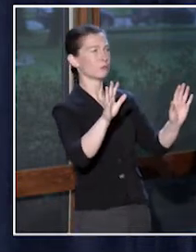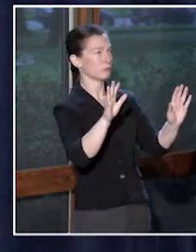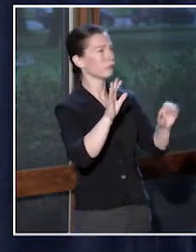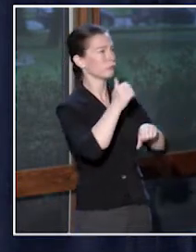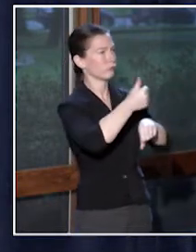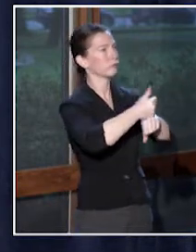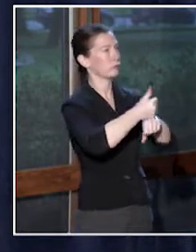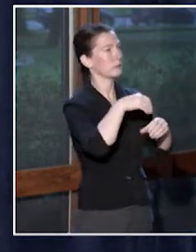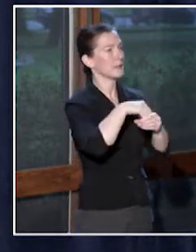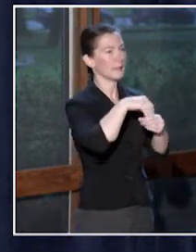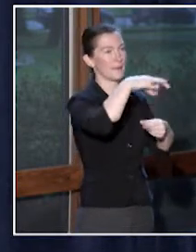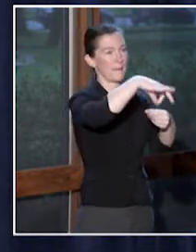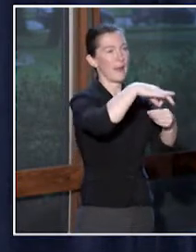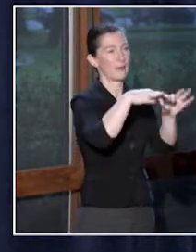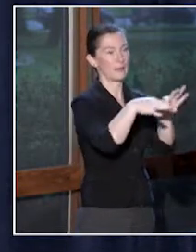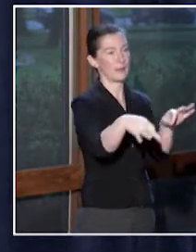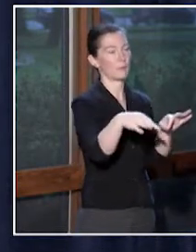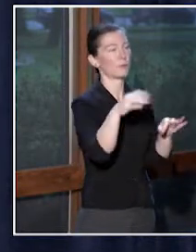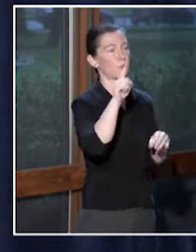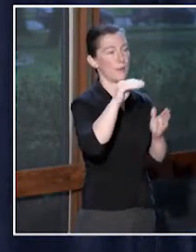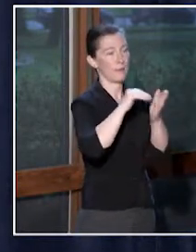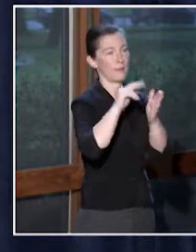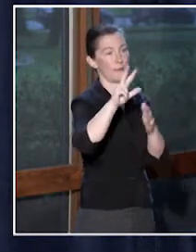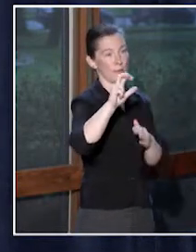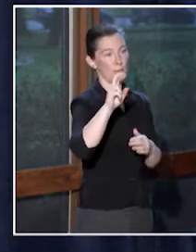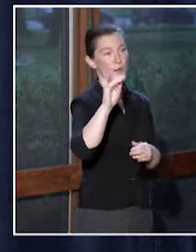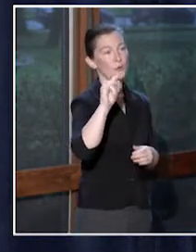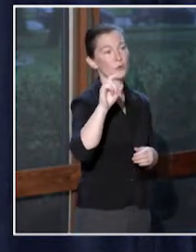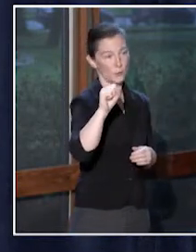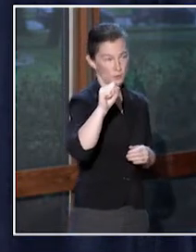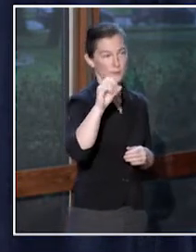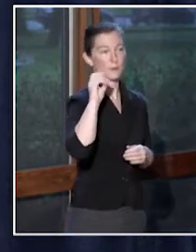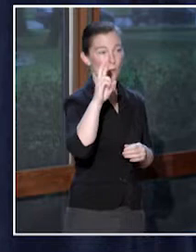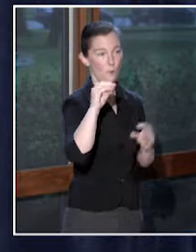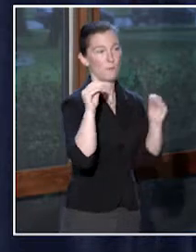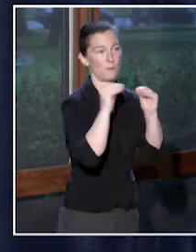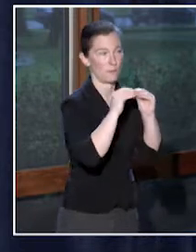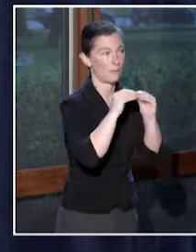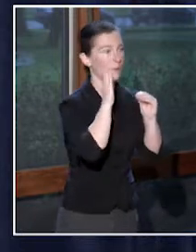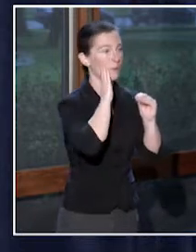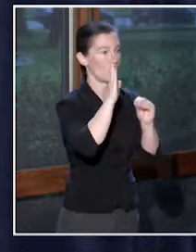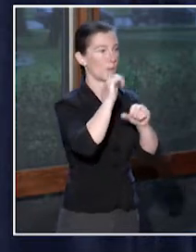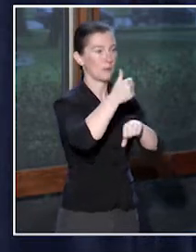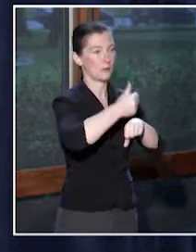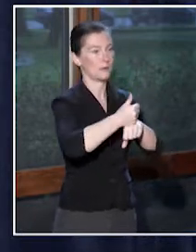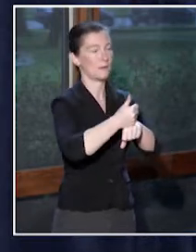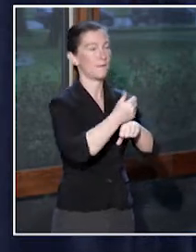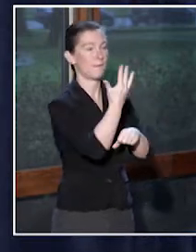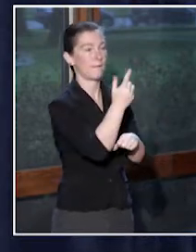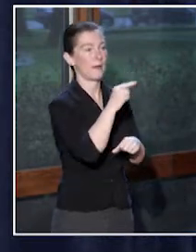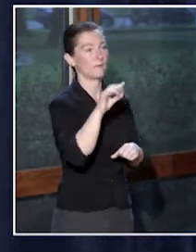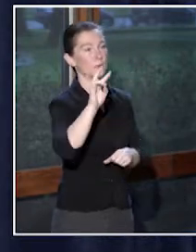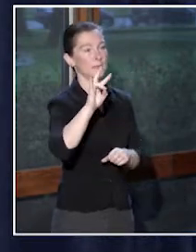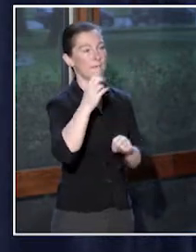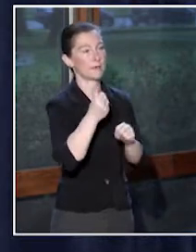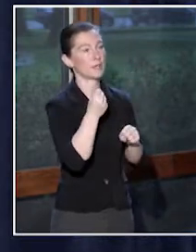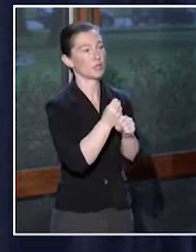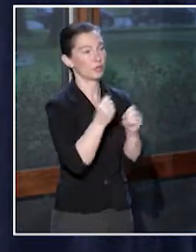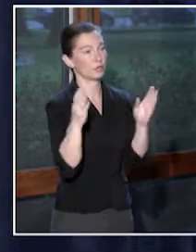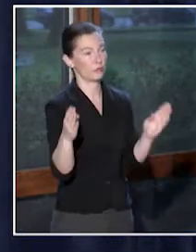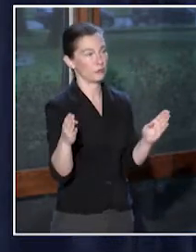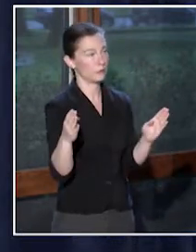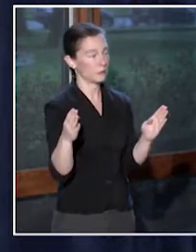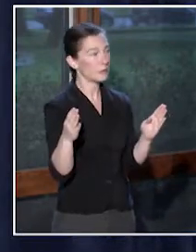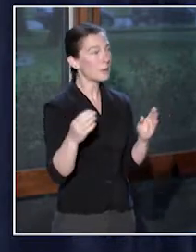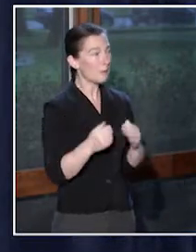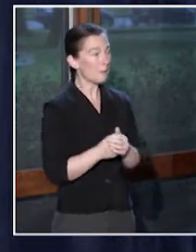language. 1,300 units at least would be created within 5 to 7 years. I feel